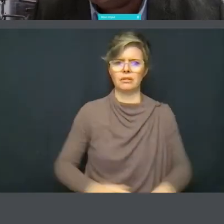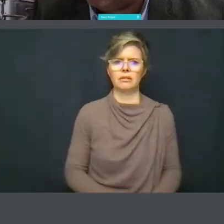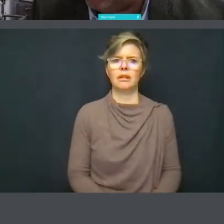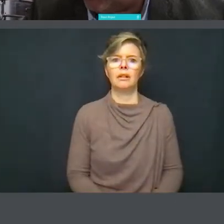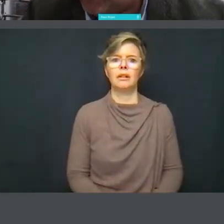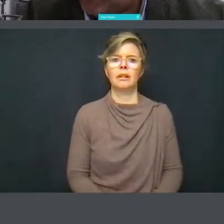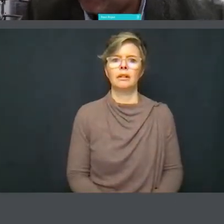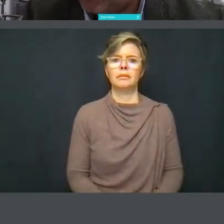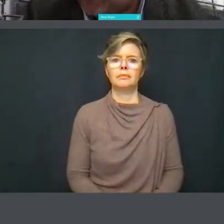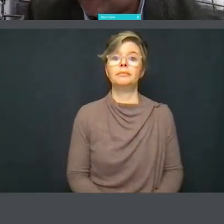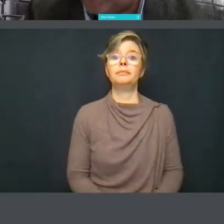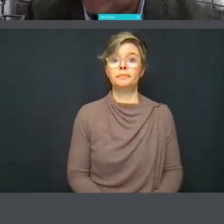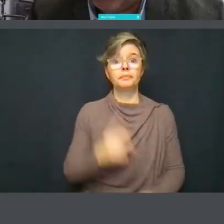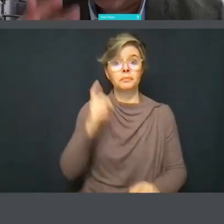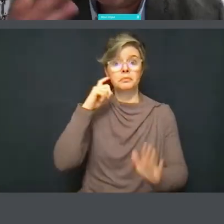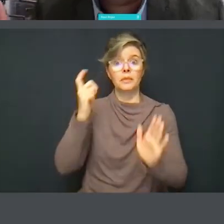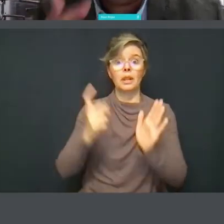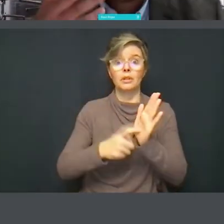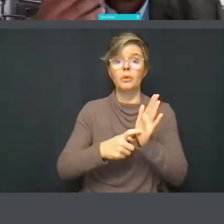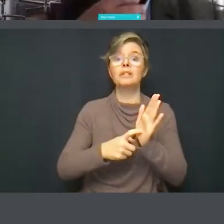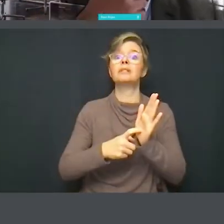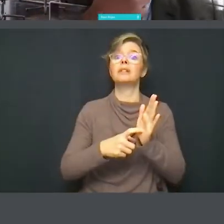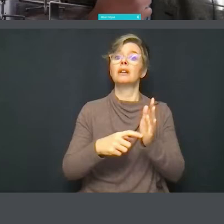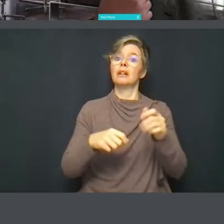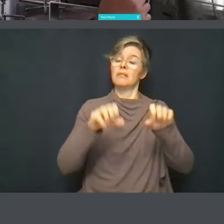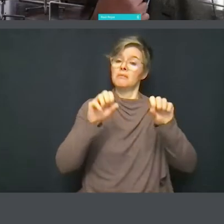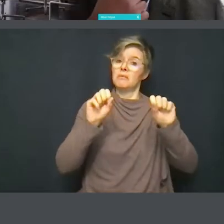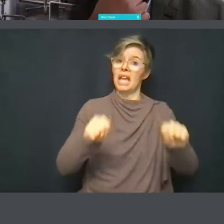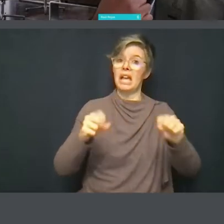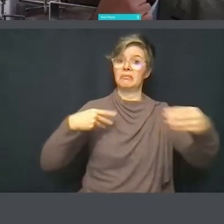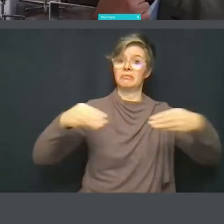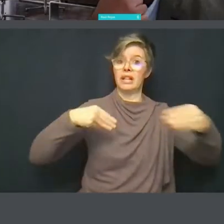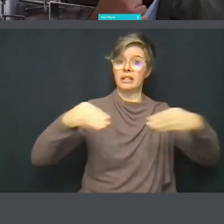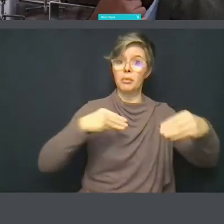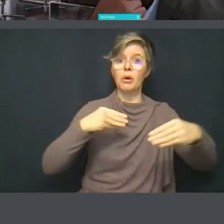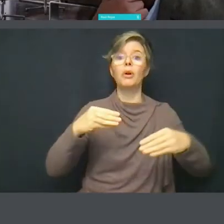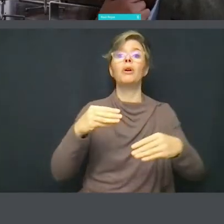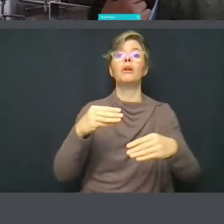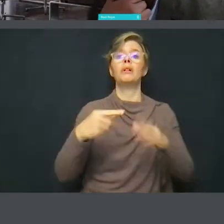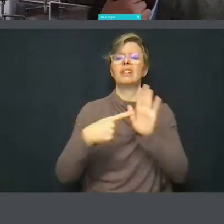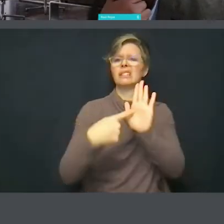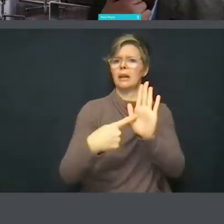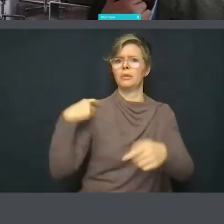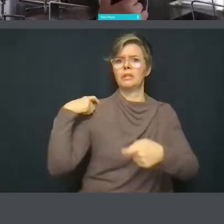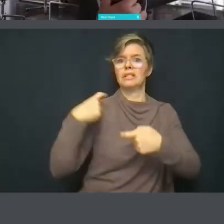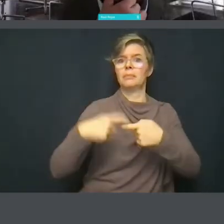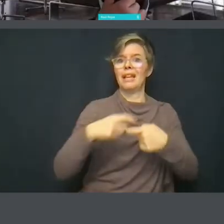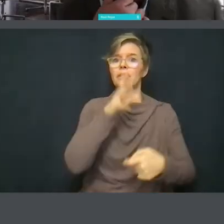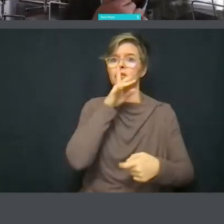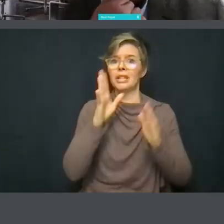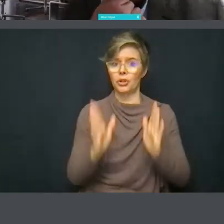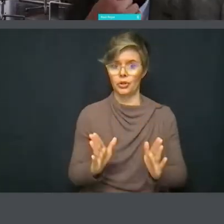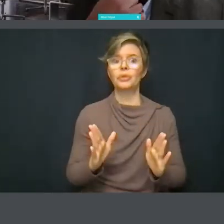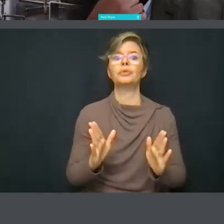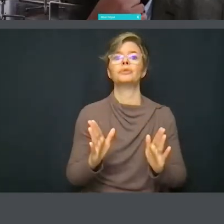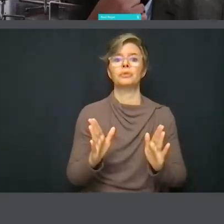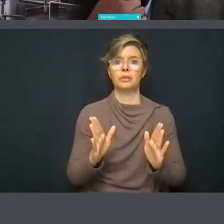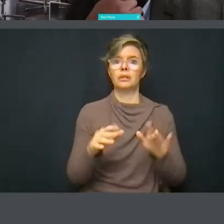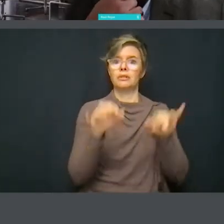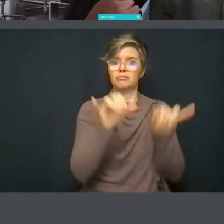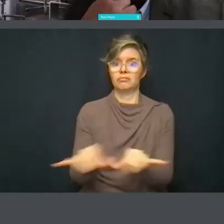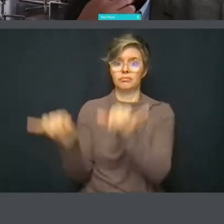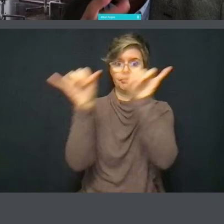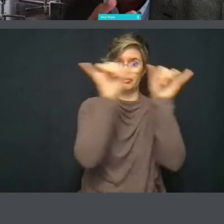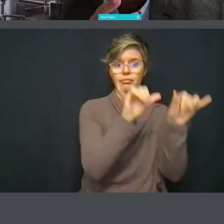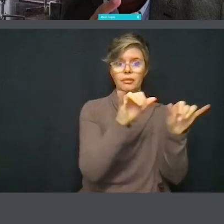And it can be extremely variable. And so I'm going to give you some examples, at least from Spanish speakers in the United States, right?